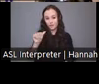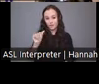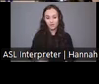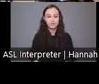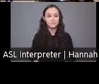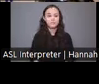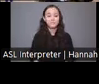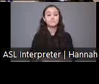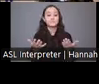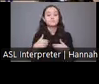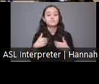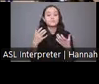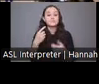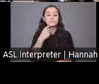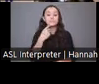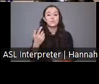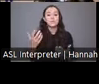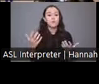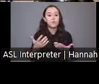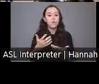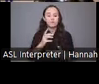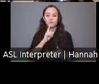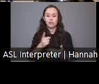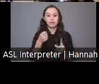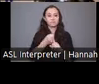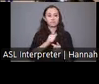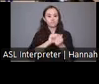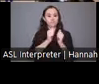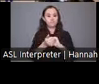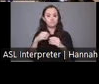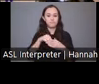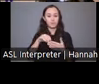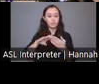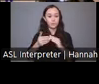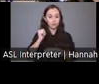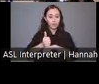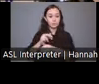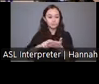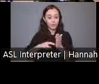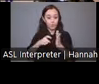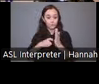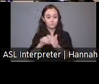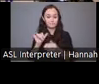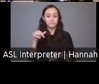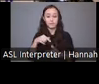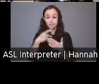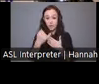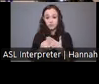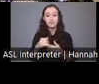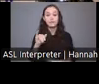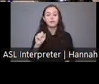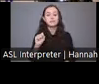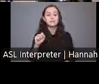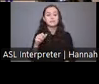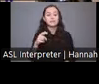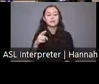here, though, is that what's transformative in indigenous and community-based archaeology like this project is that indigenous ways of